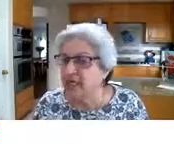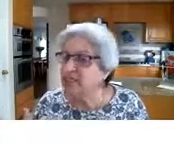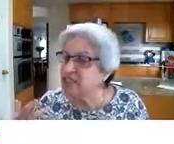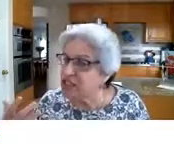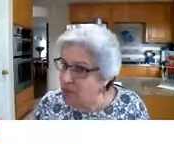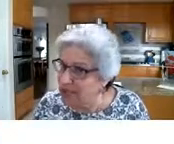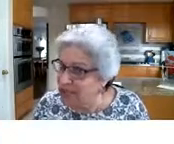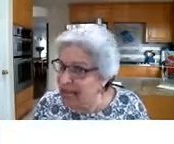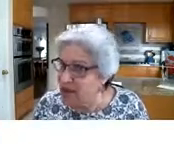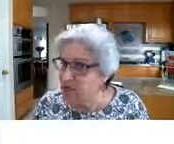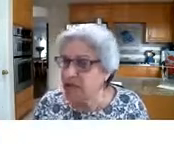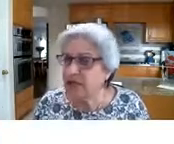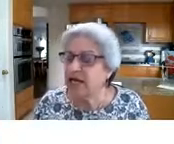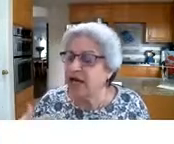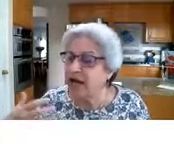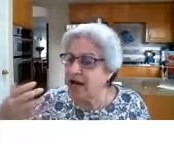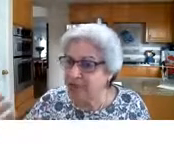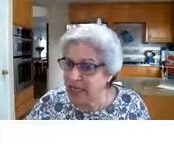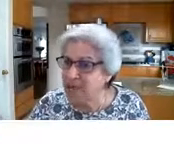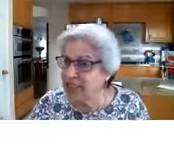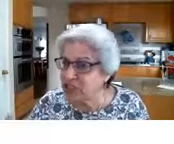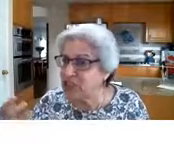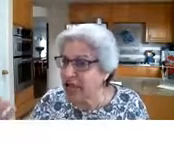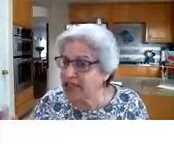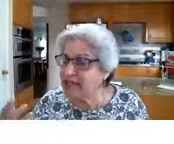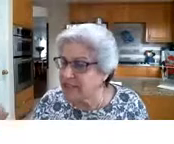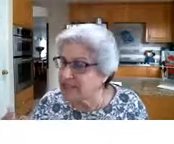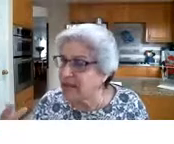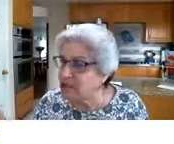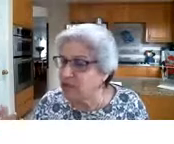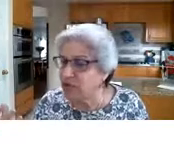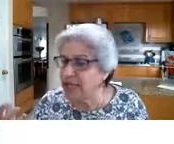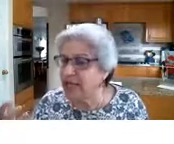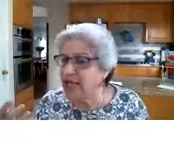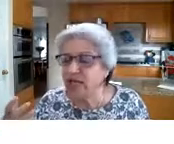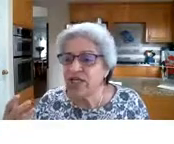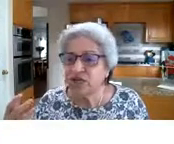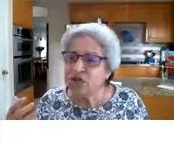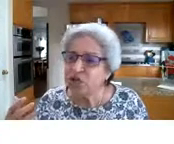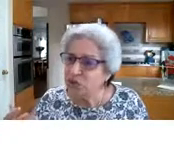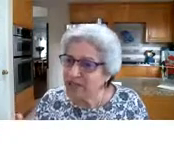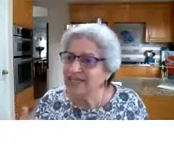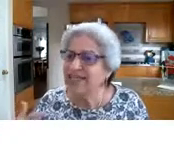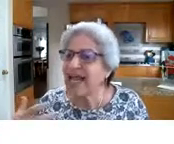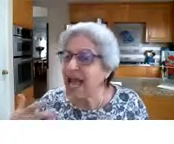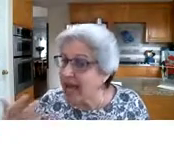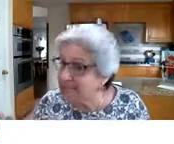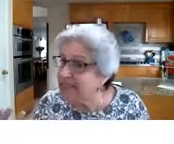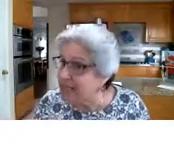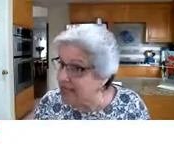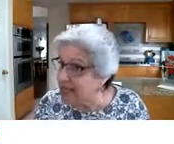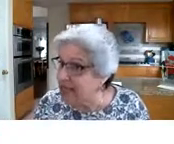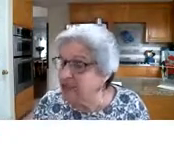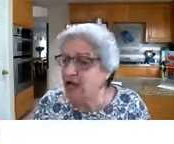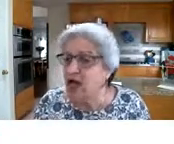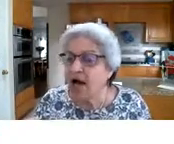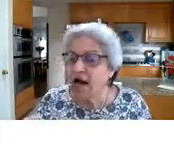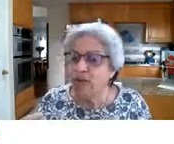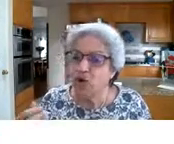bit, slow it down, keep it in check to some degree so that you wouldn't get as